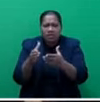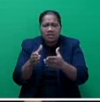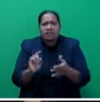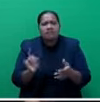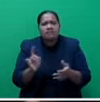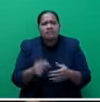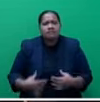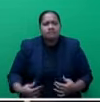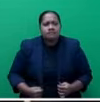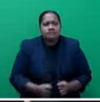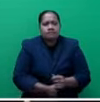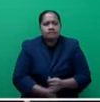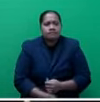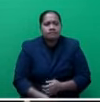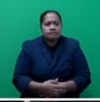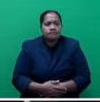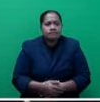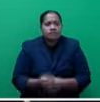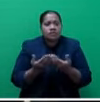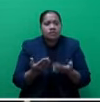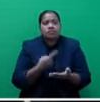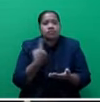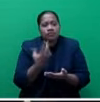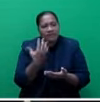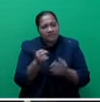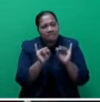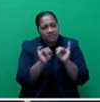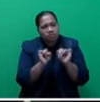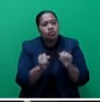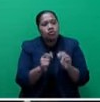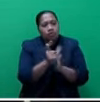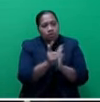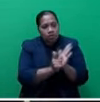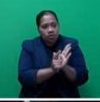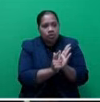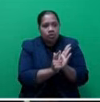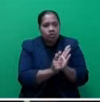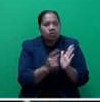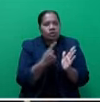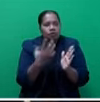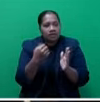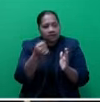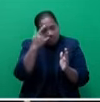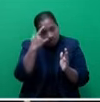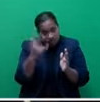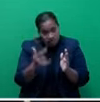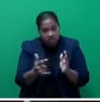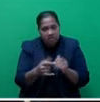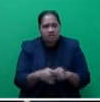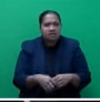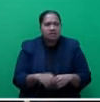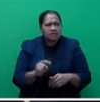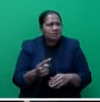give those who might have issues with the law, those who might have suggestions. Ultimately, it's a Parliament,